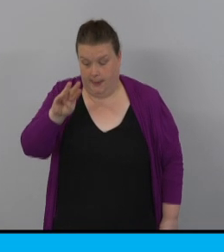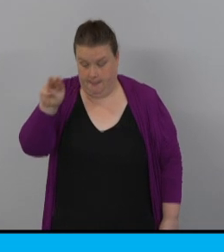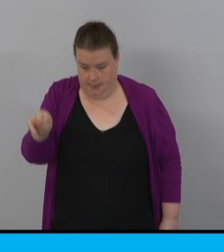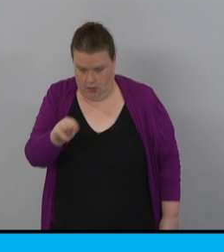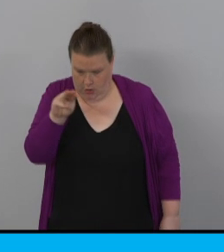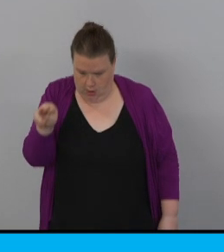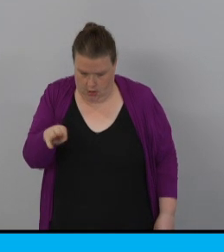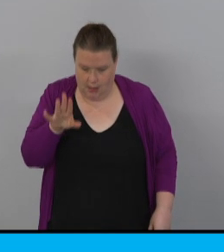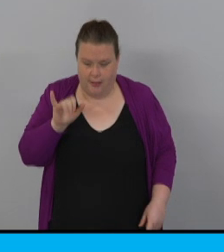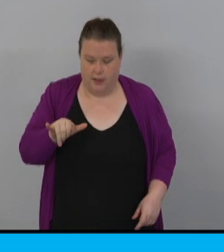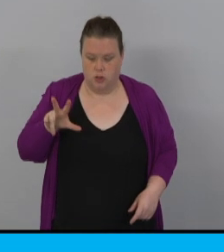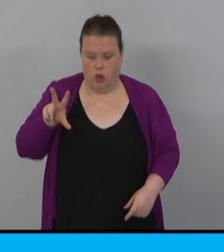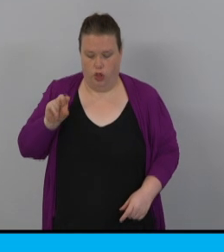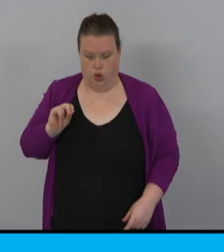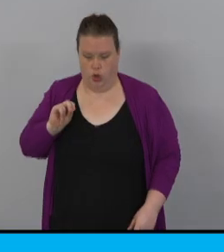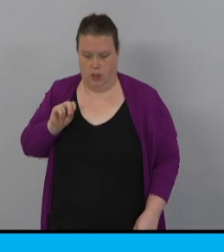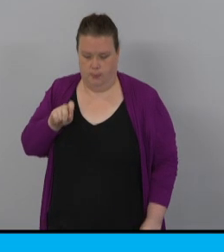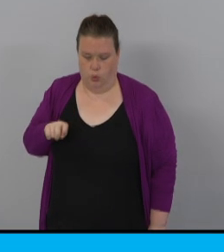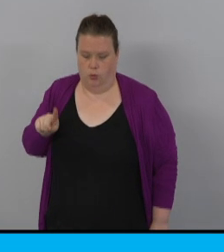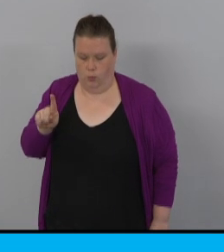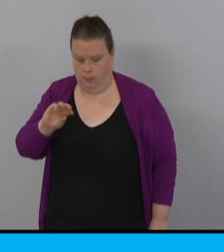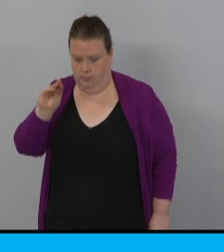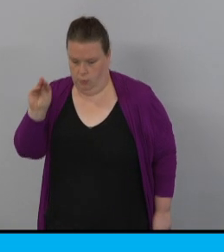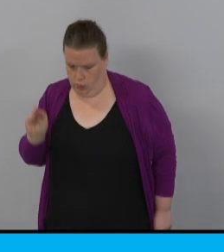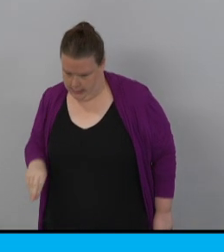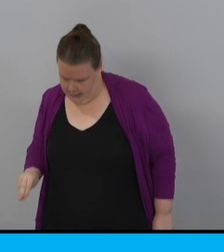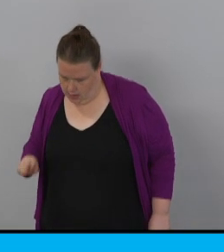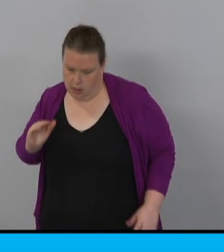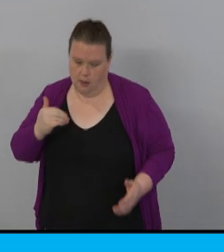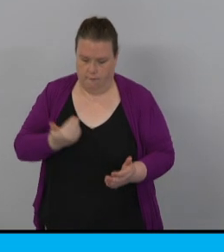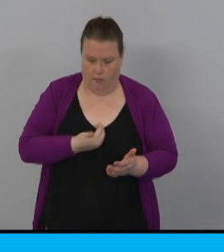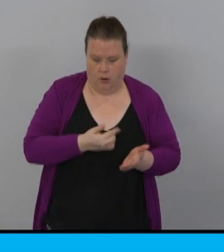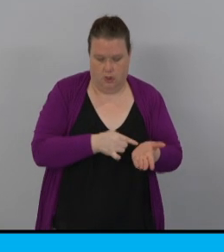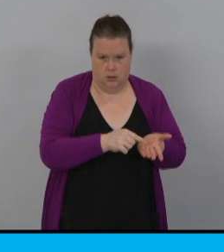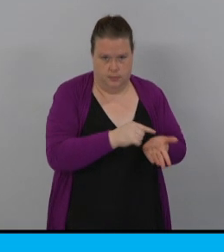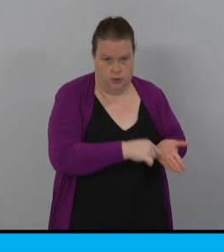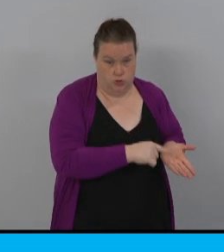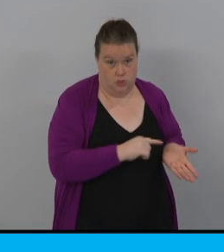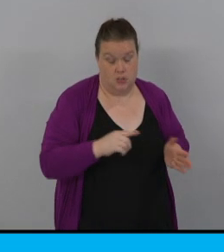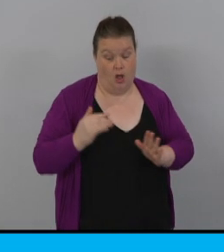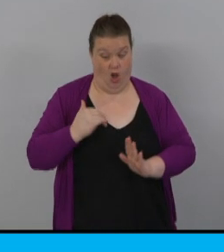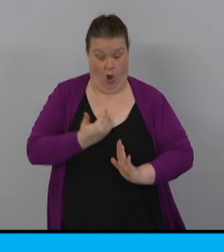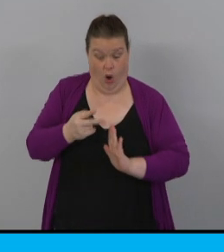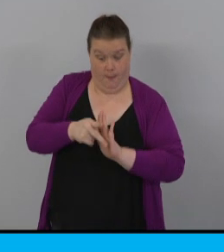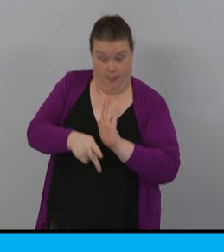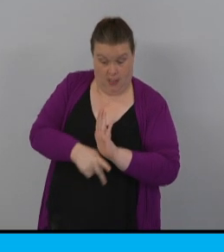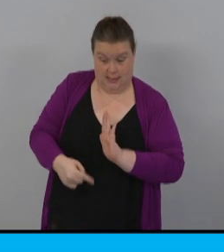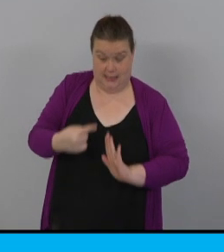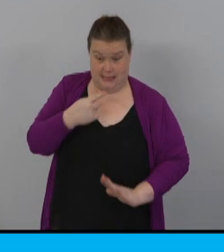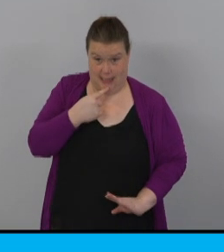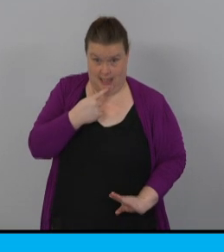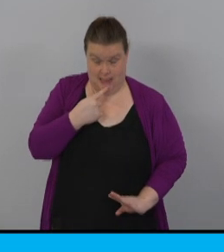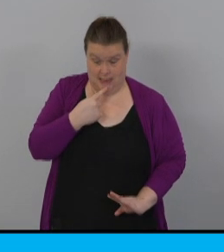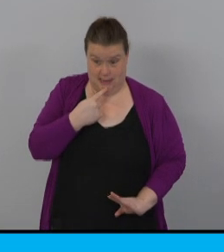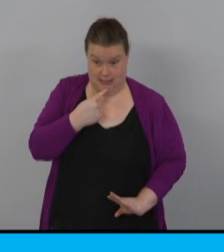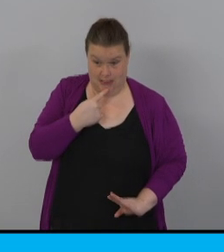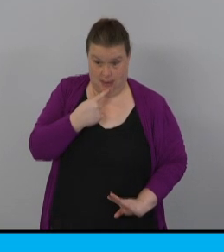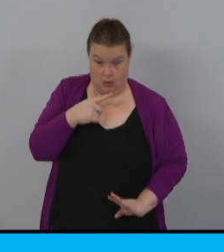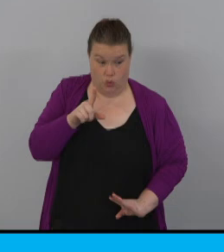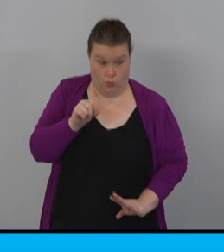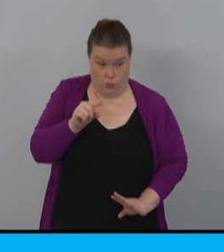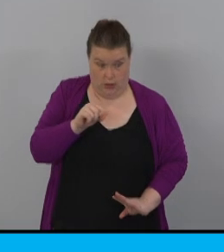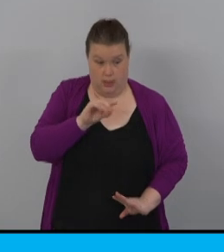30.1% of our expenditures, which under our policy, we need to be at 20%. So we're still in good shape as far